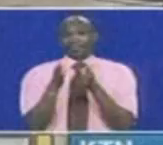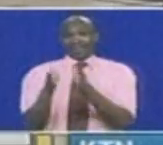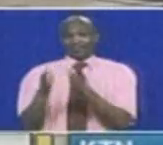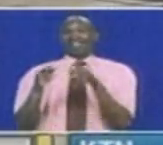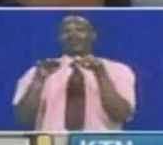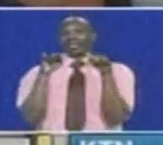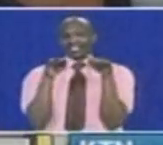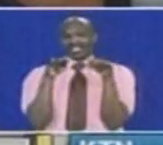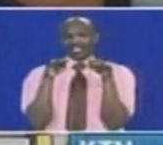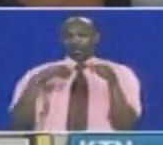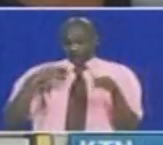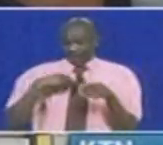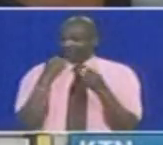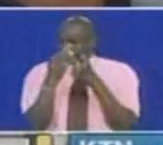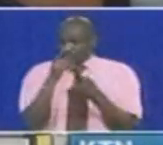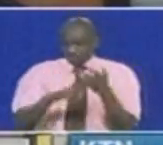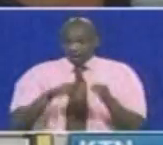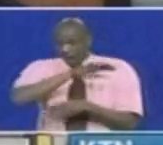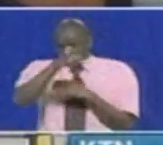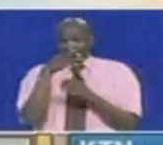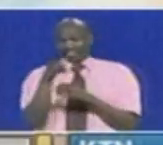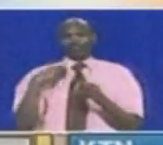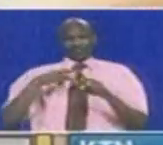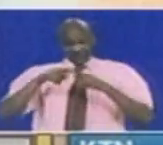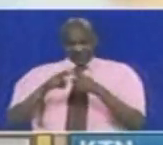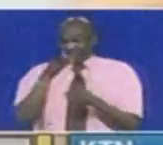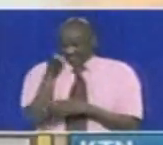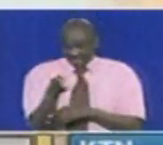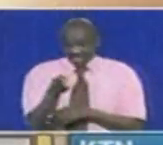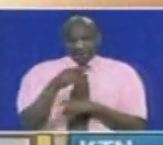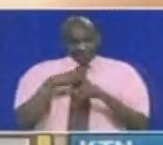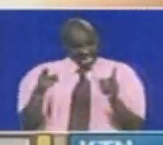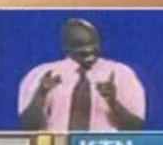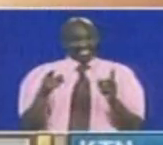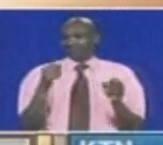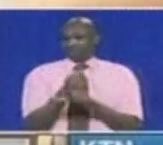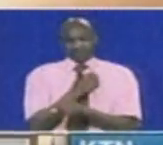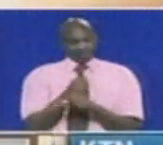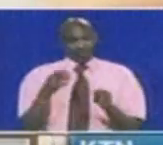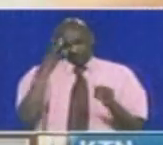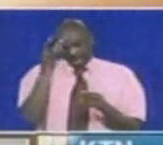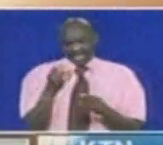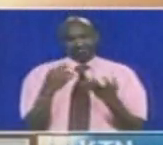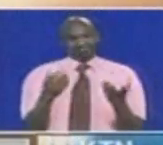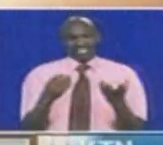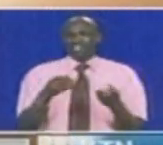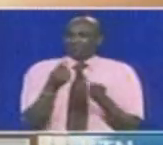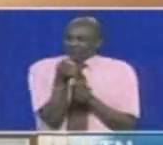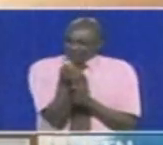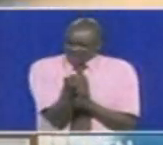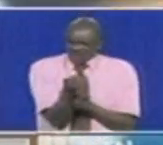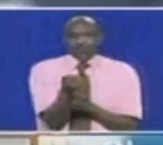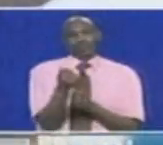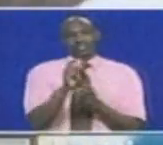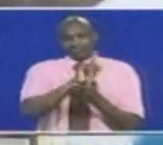waiting. We were informed that not all of this would be fitted with the gadgets by the end of the day, as the speed governors were in short